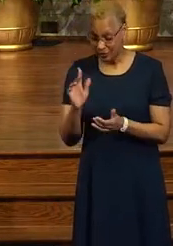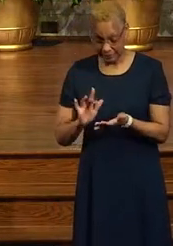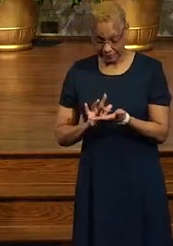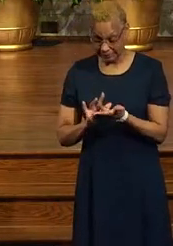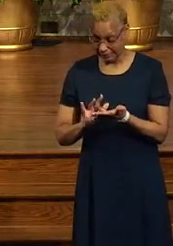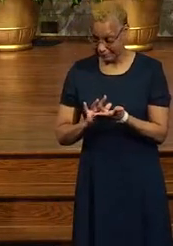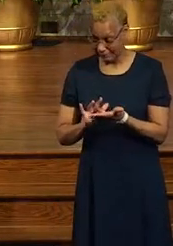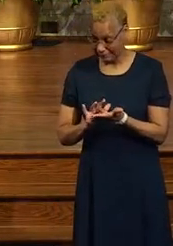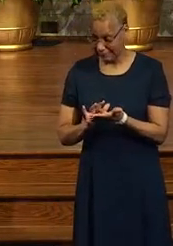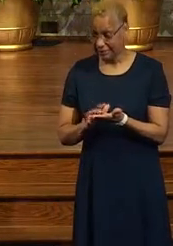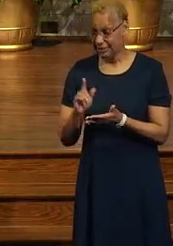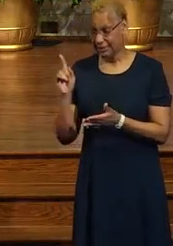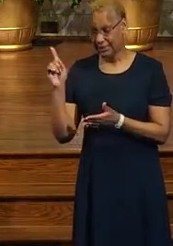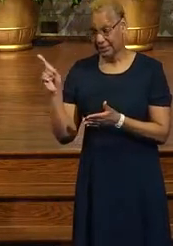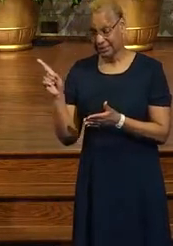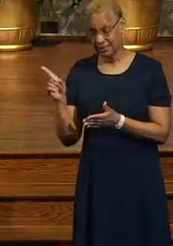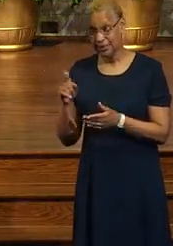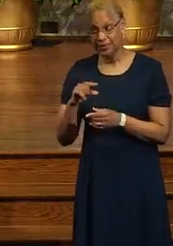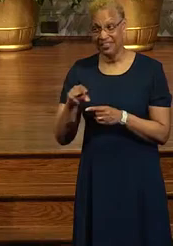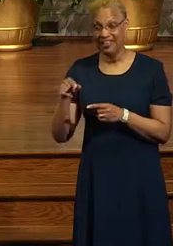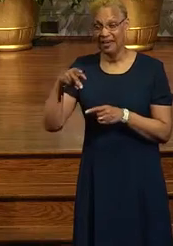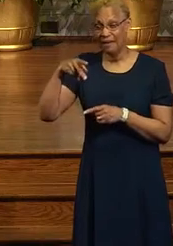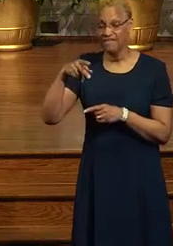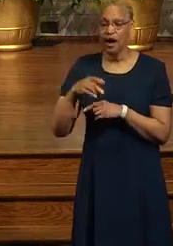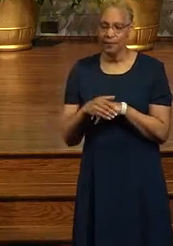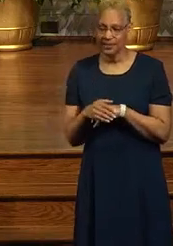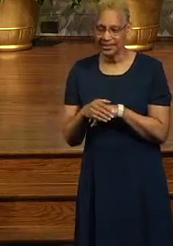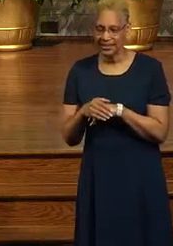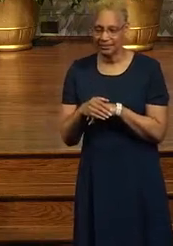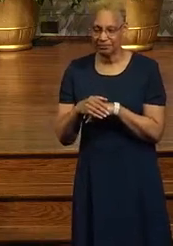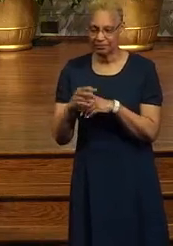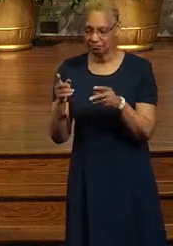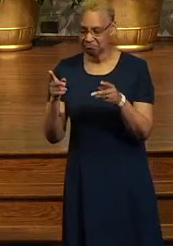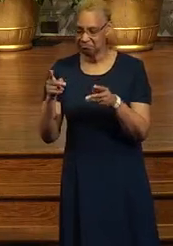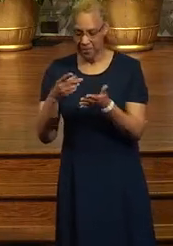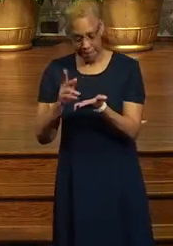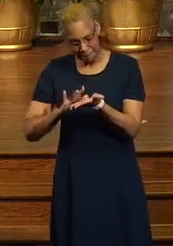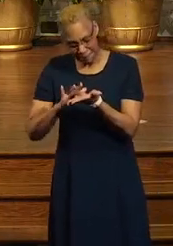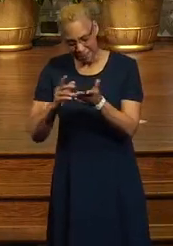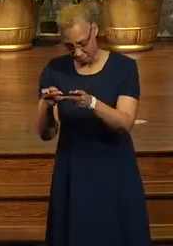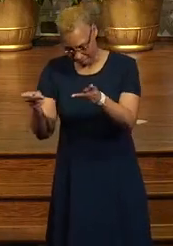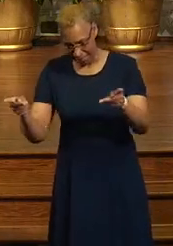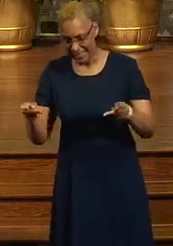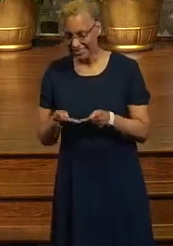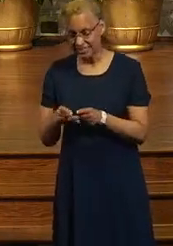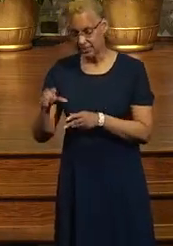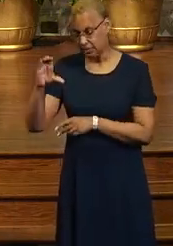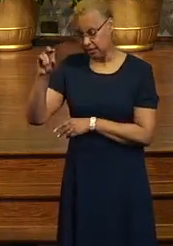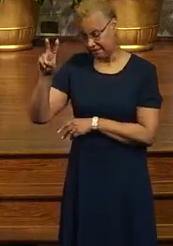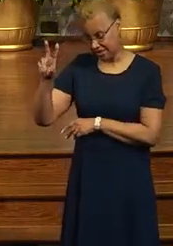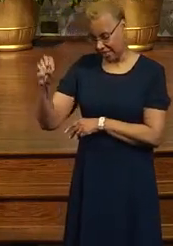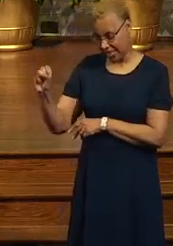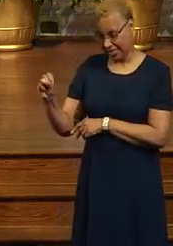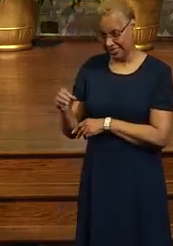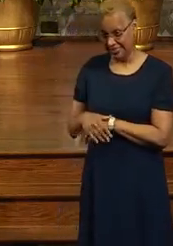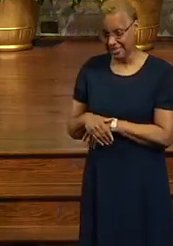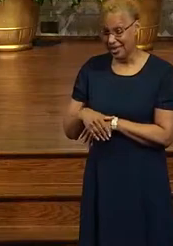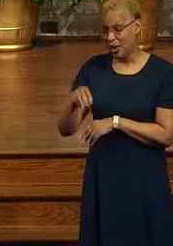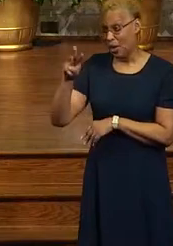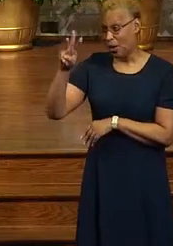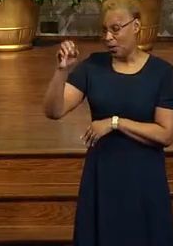the pharmaceutical companies of America, who retails out to CVS and